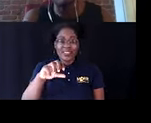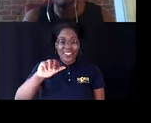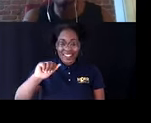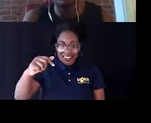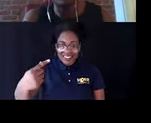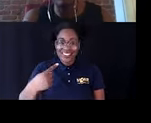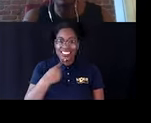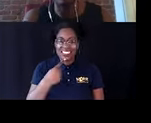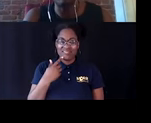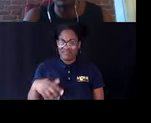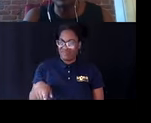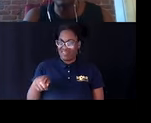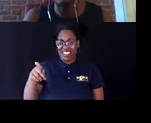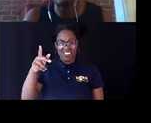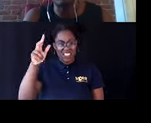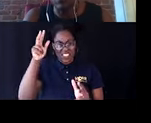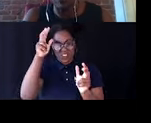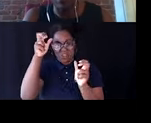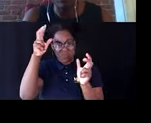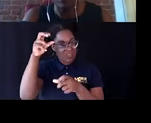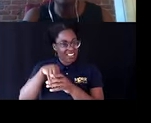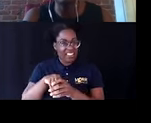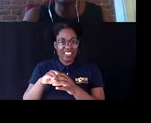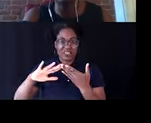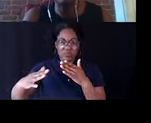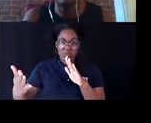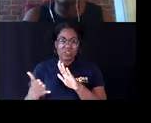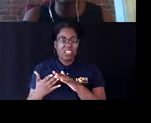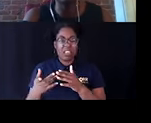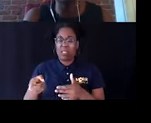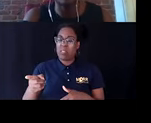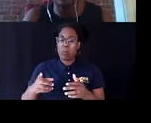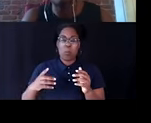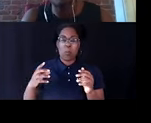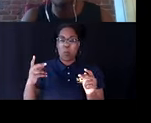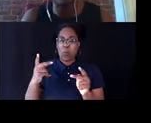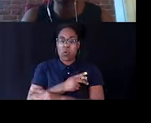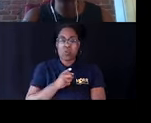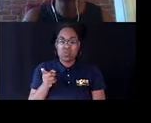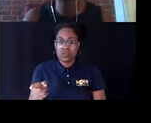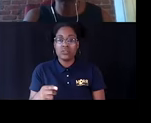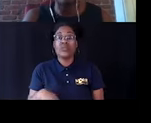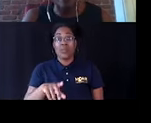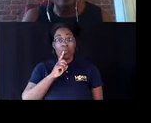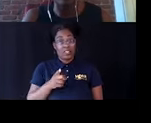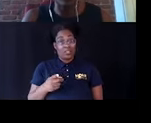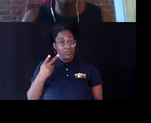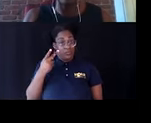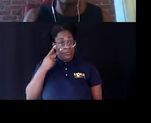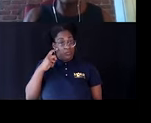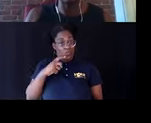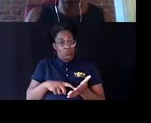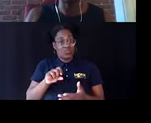example in the community must have been most corrupting. And so this is a person with not only a high profile, but some